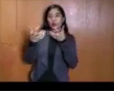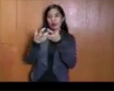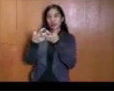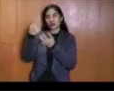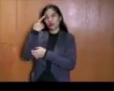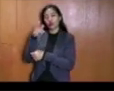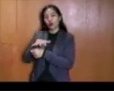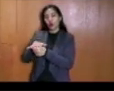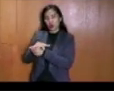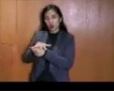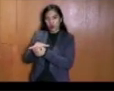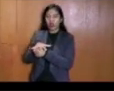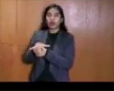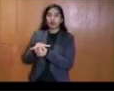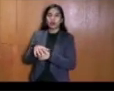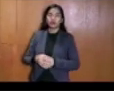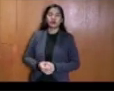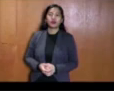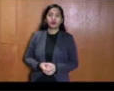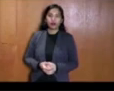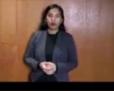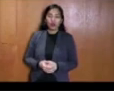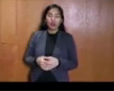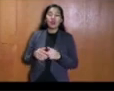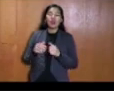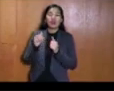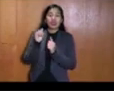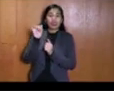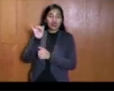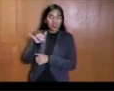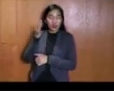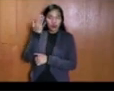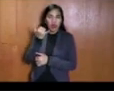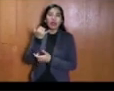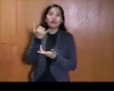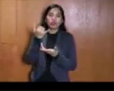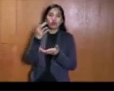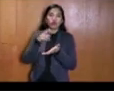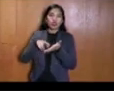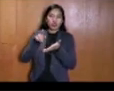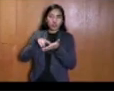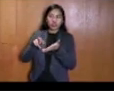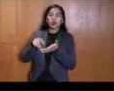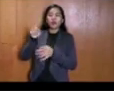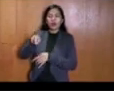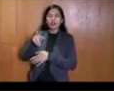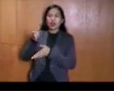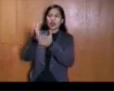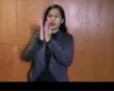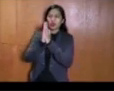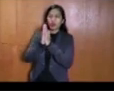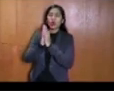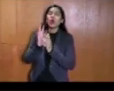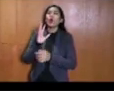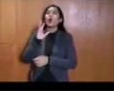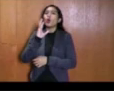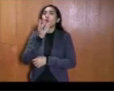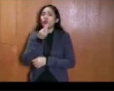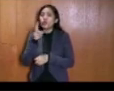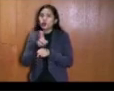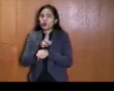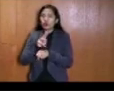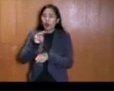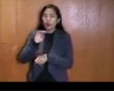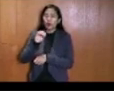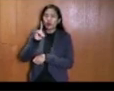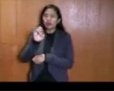local context and perspectives. That's why research need to be asking questions like, who will be using the models? How will the models be used?